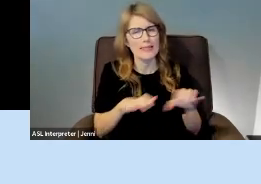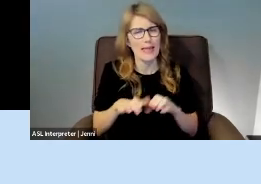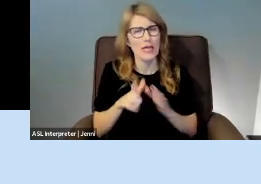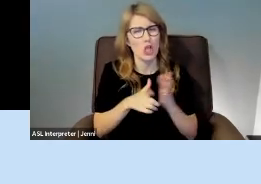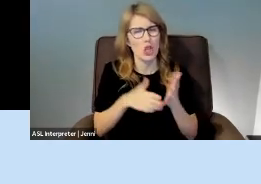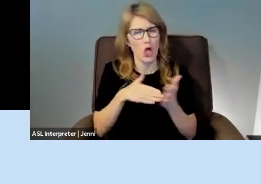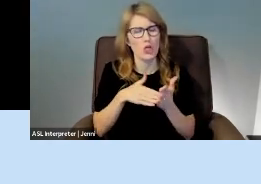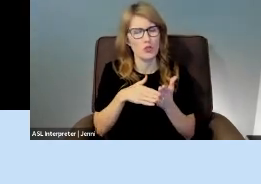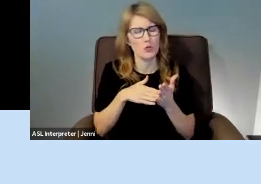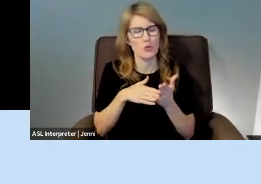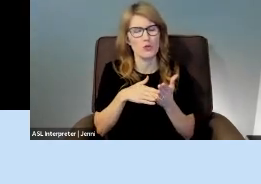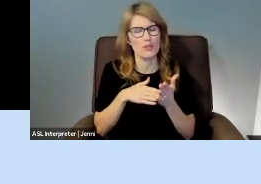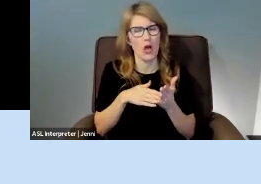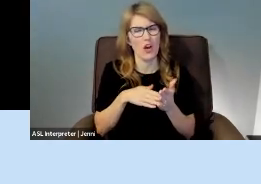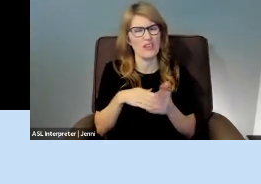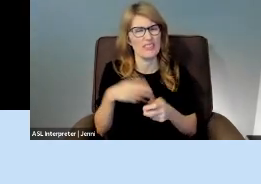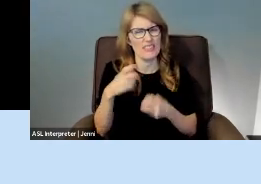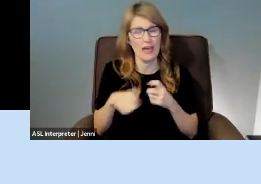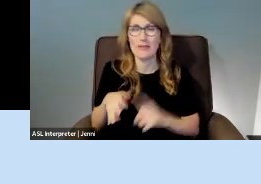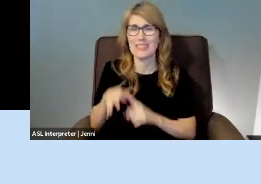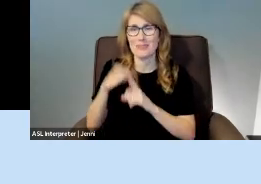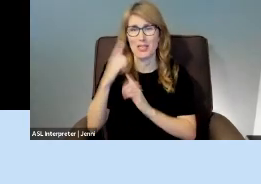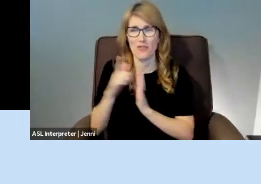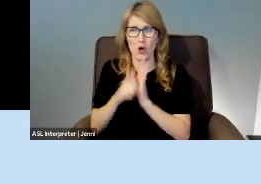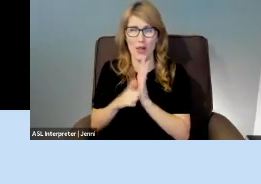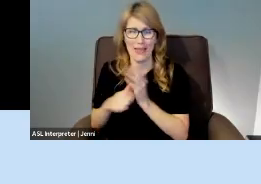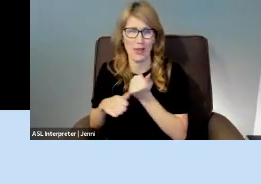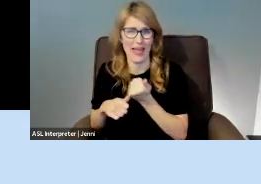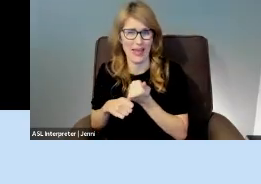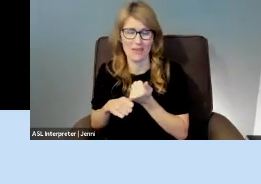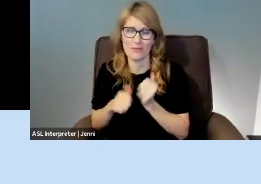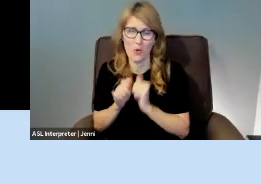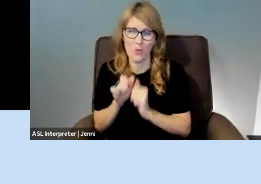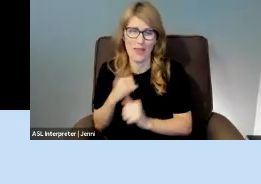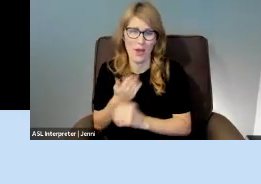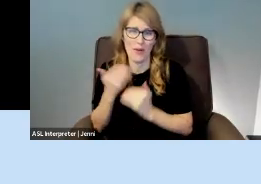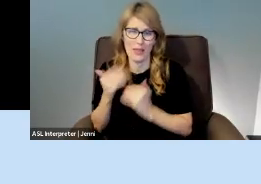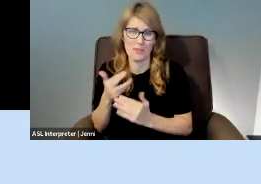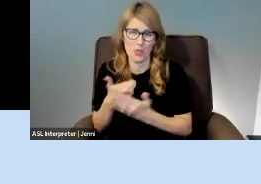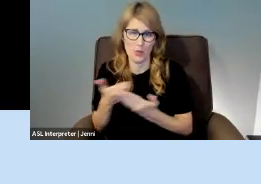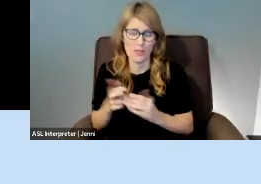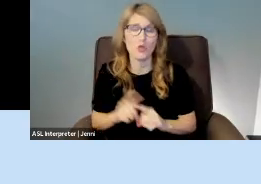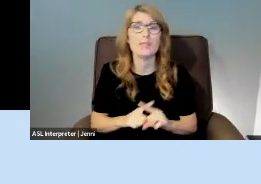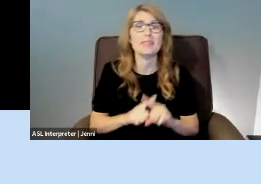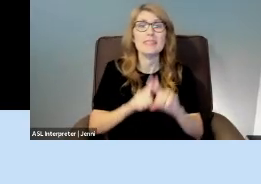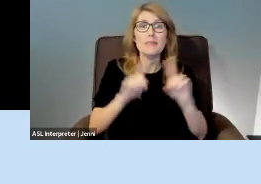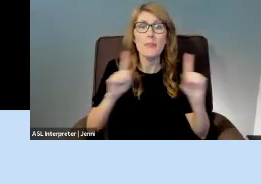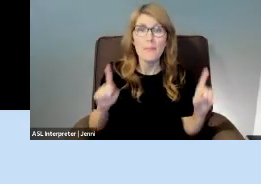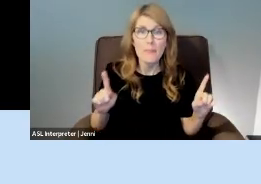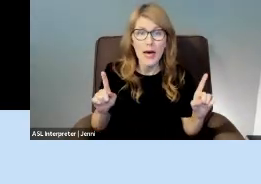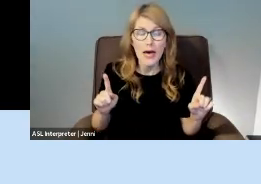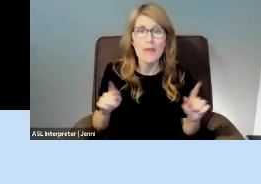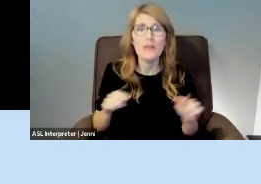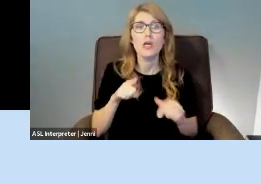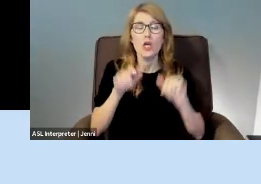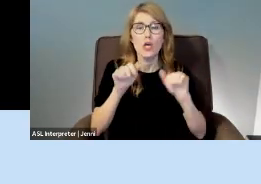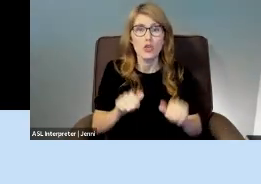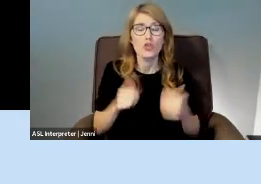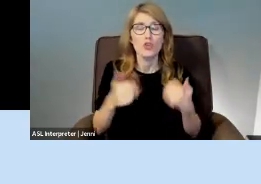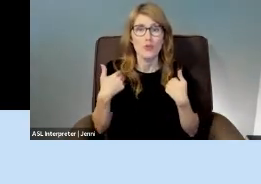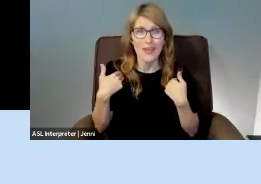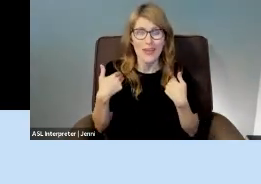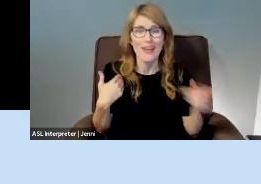especially for legal aids to file, right, with our limited resources and stuff like that. But you can have litigation with